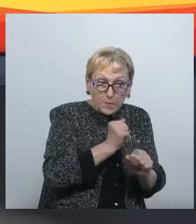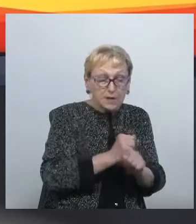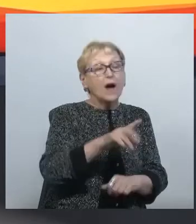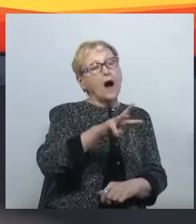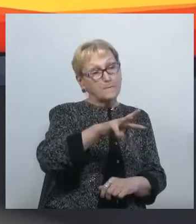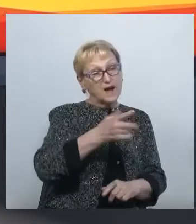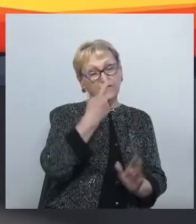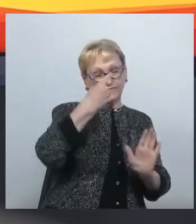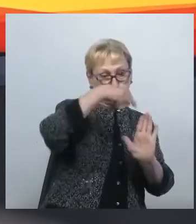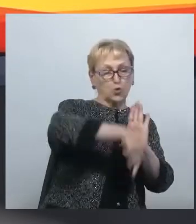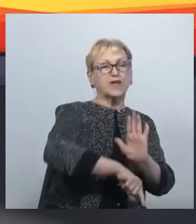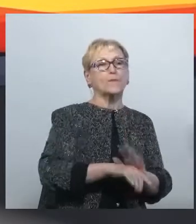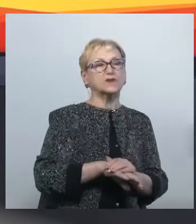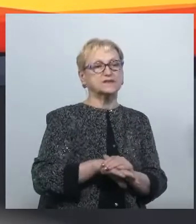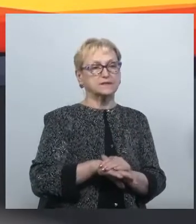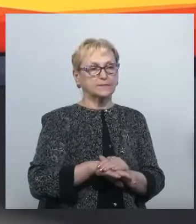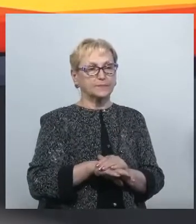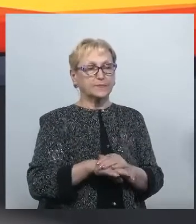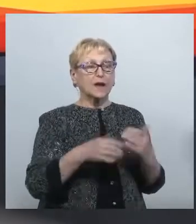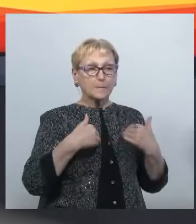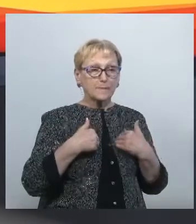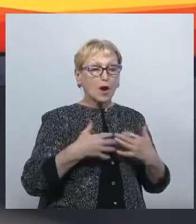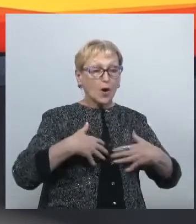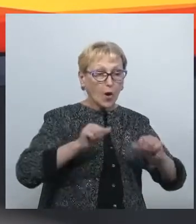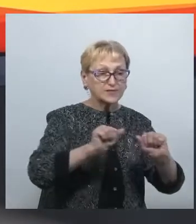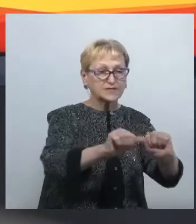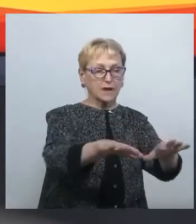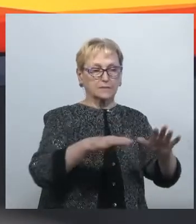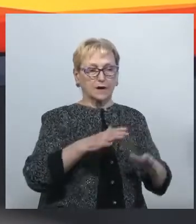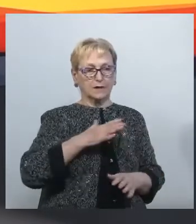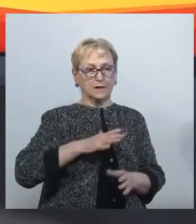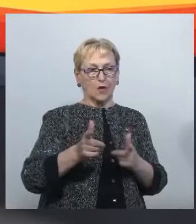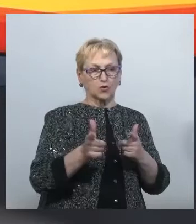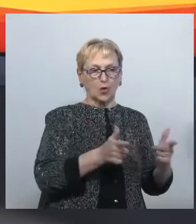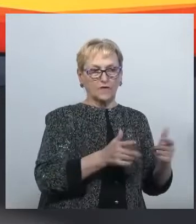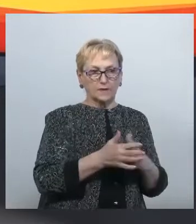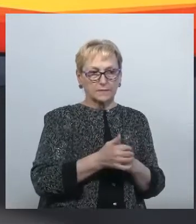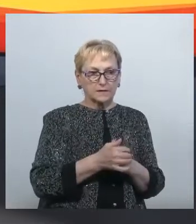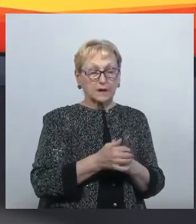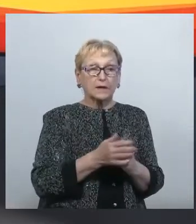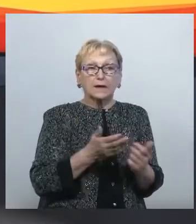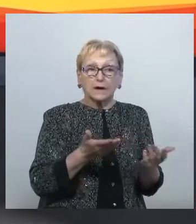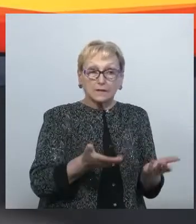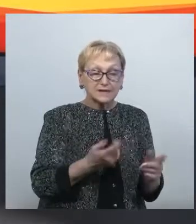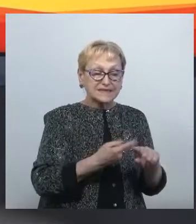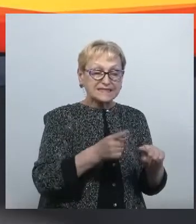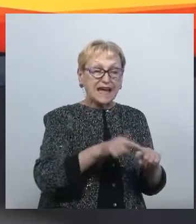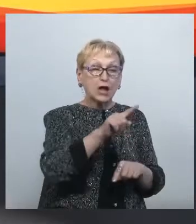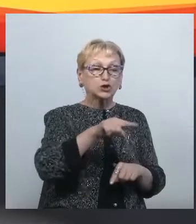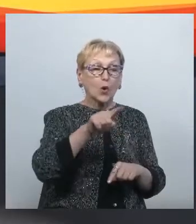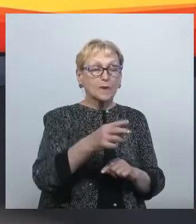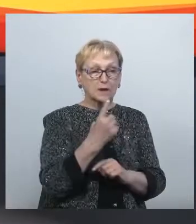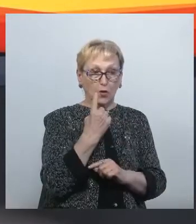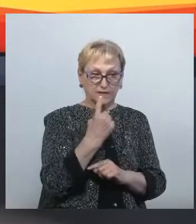don't, then we'll have to intervene. But to a certain extent, we are ready to delegate this for self-regulation. That's